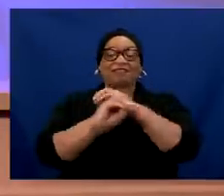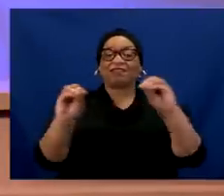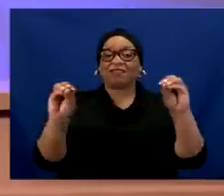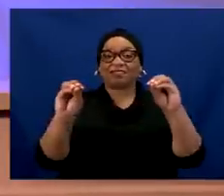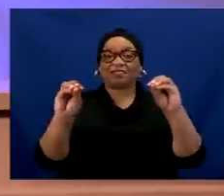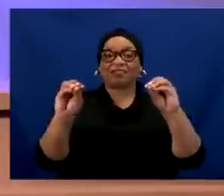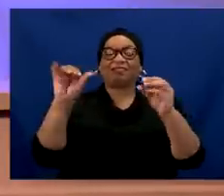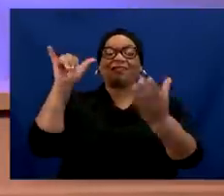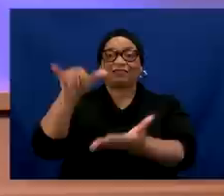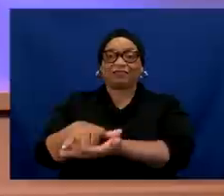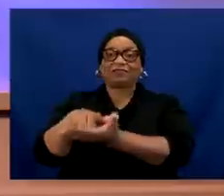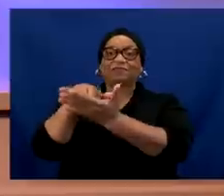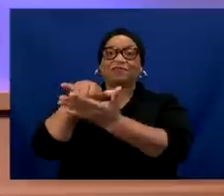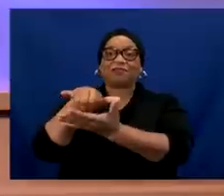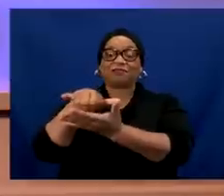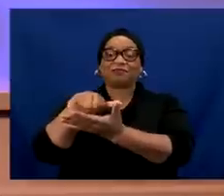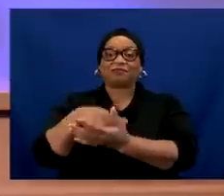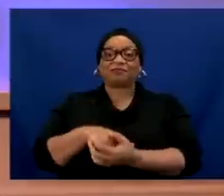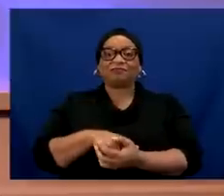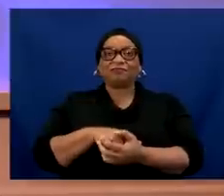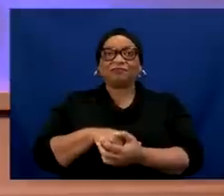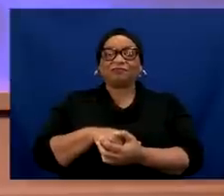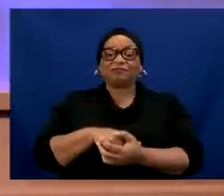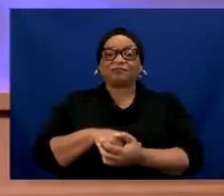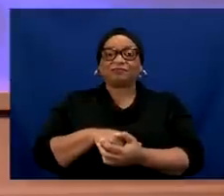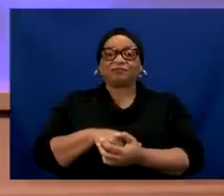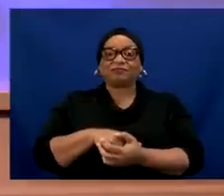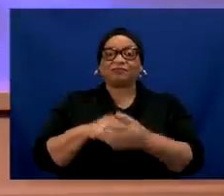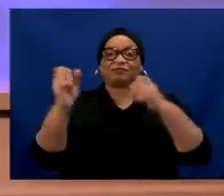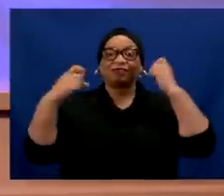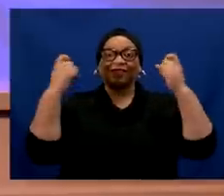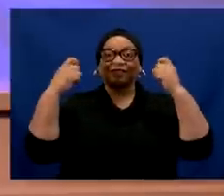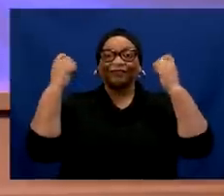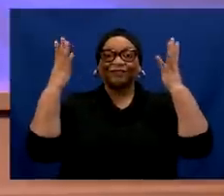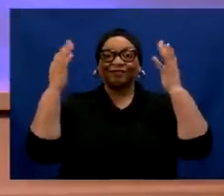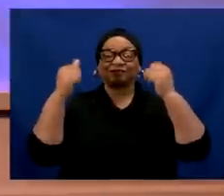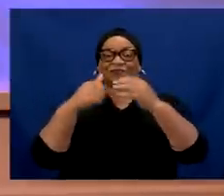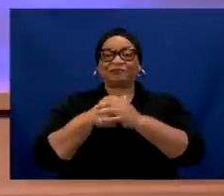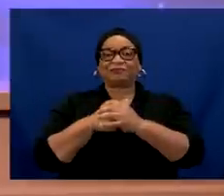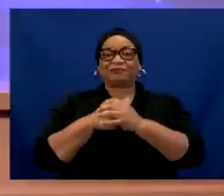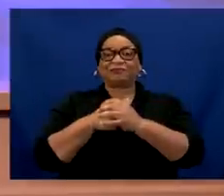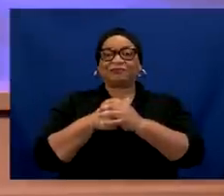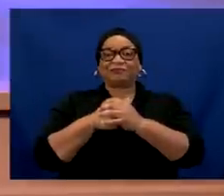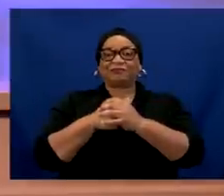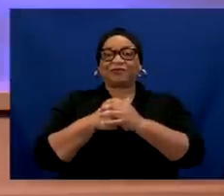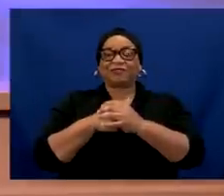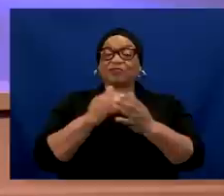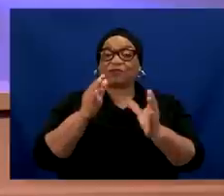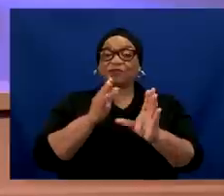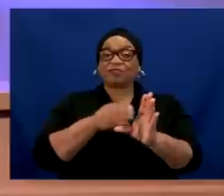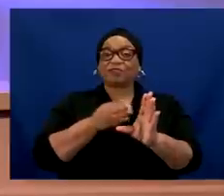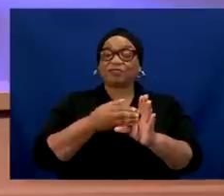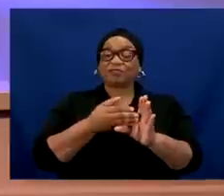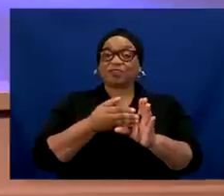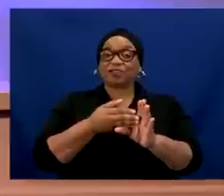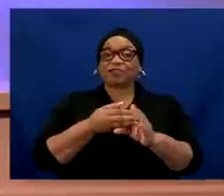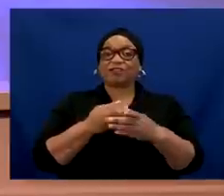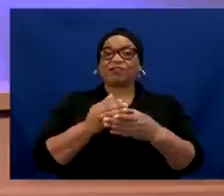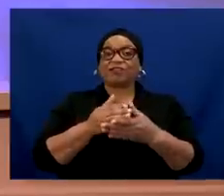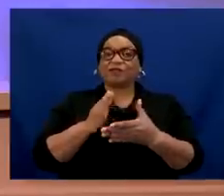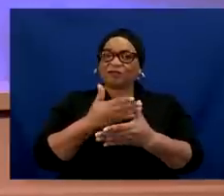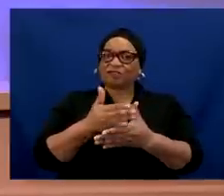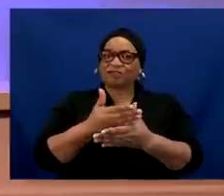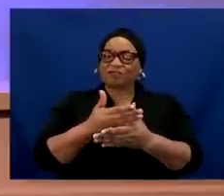be impossible. Hallelujah. For the time that is ours to share together on this Sunday morning, I want to talk very